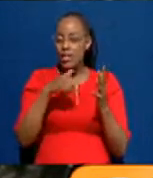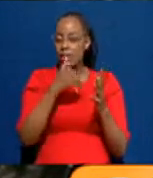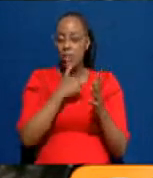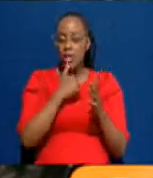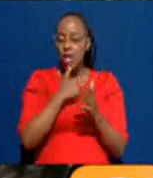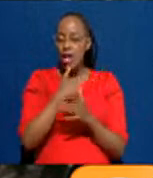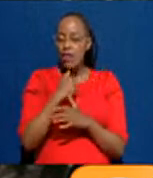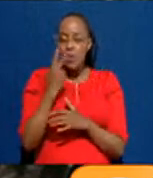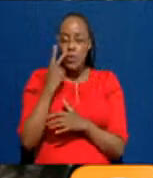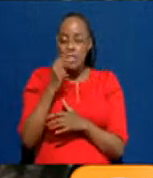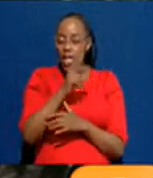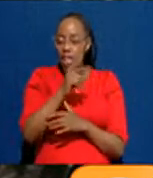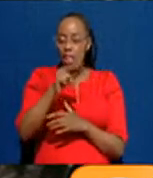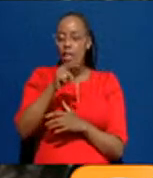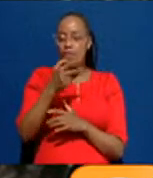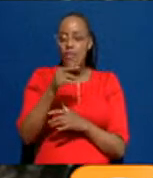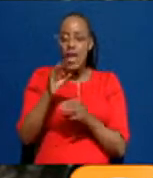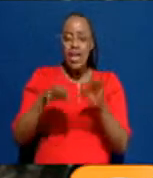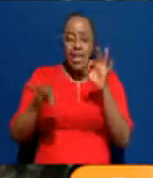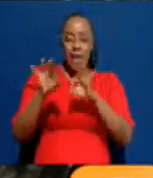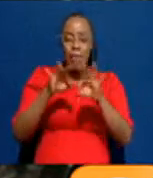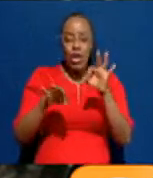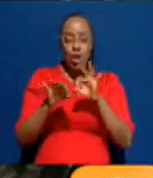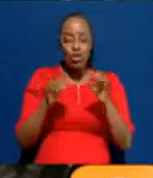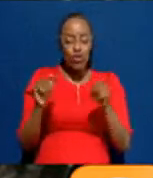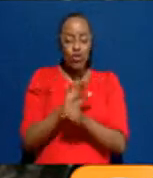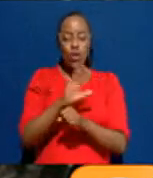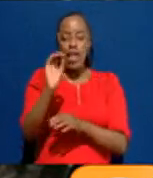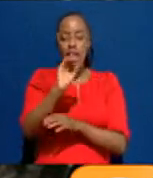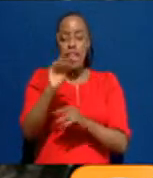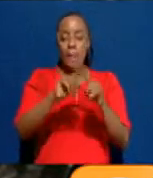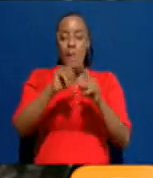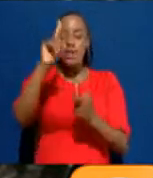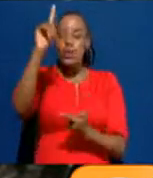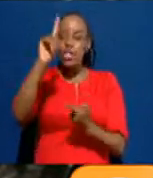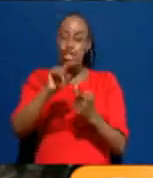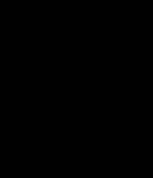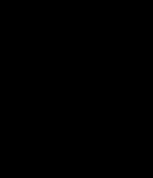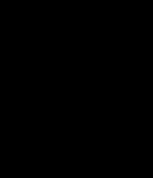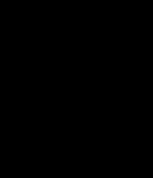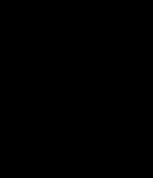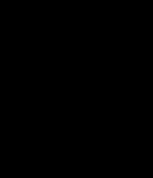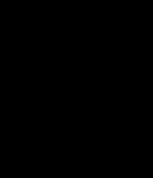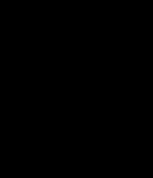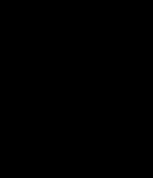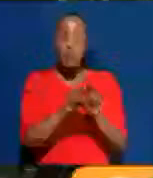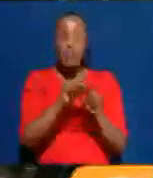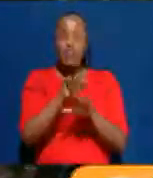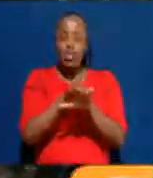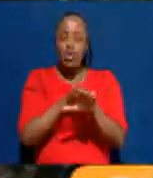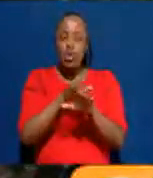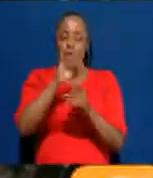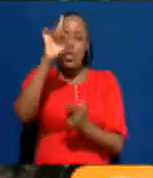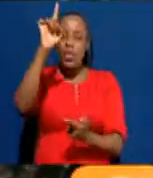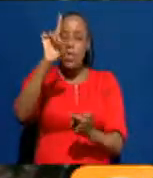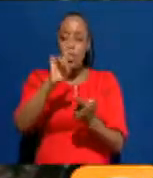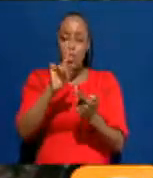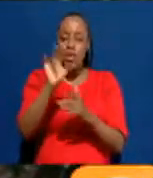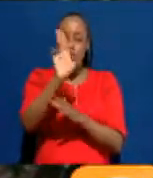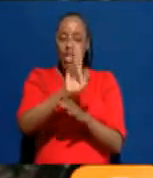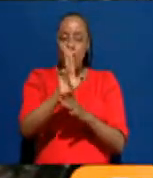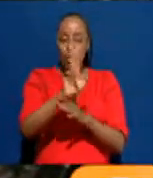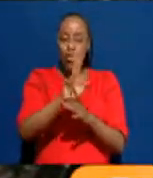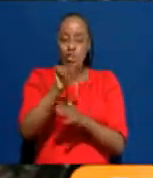use pesticide at all or chemicals at all, but we reduce. reduction of the use of